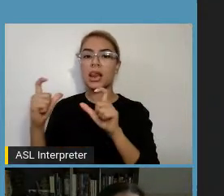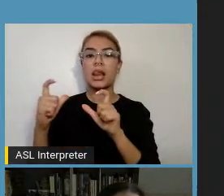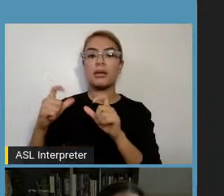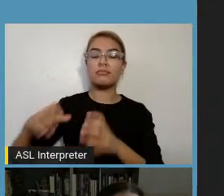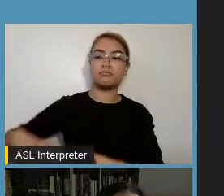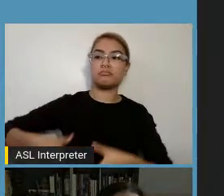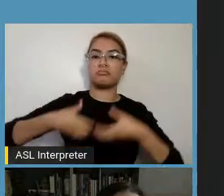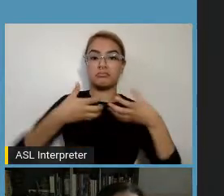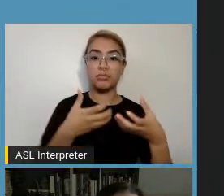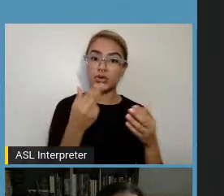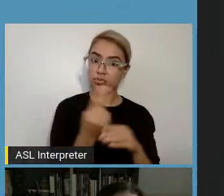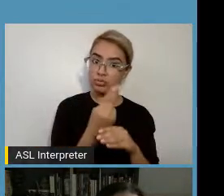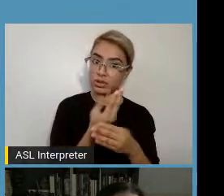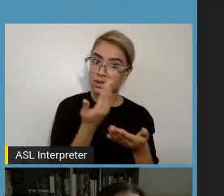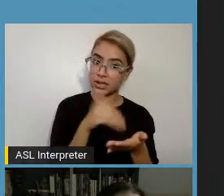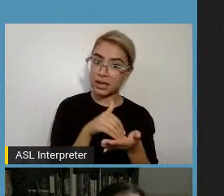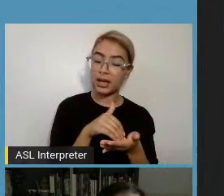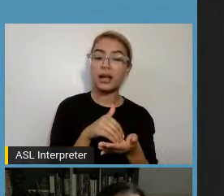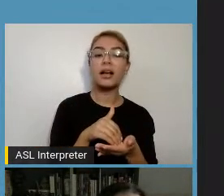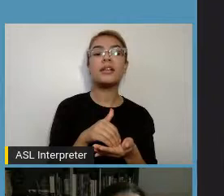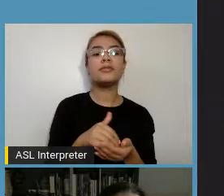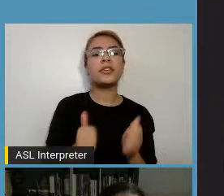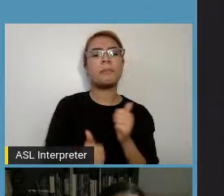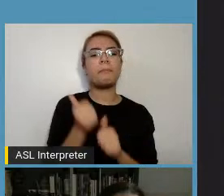popularity. But for the most part,